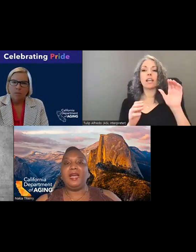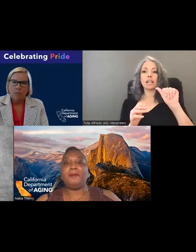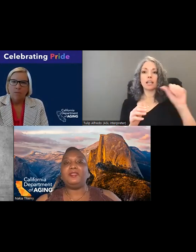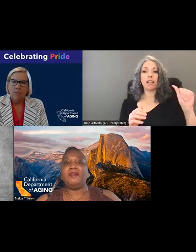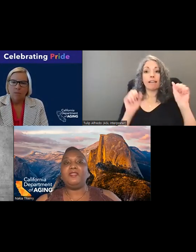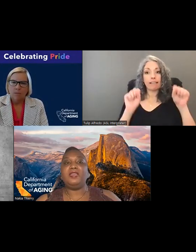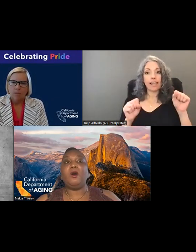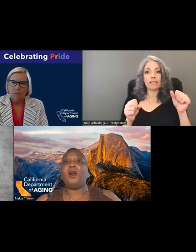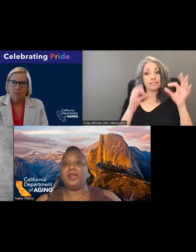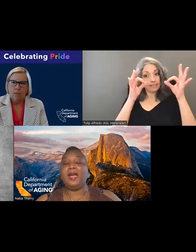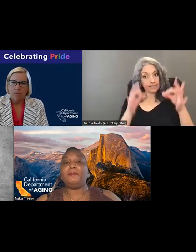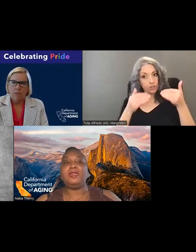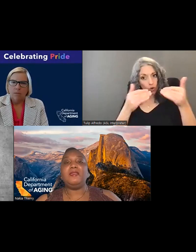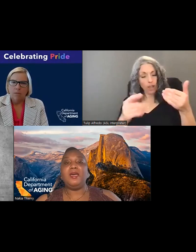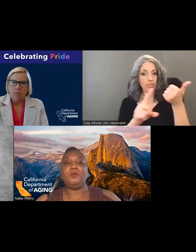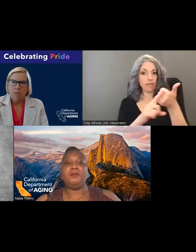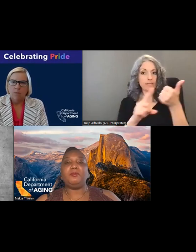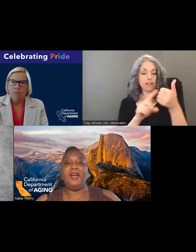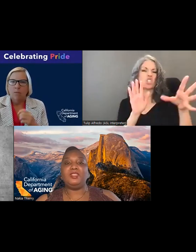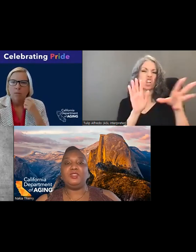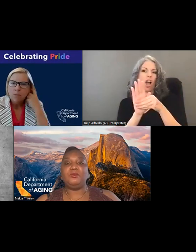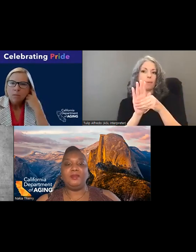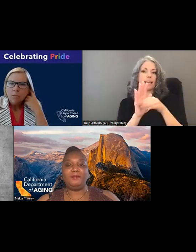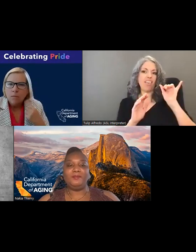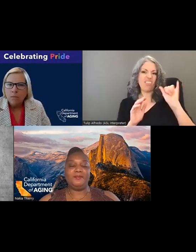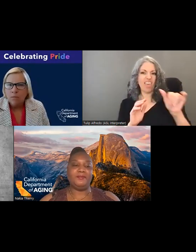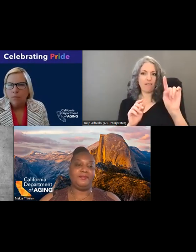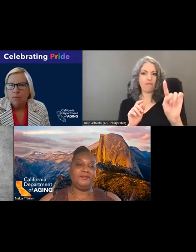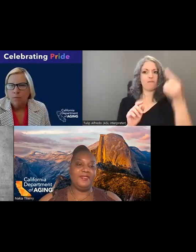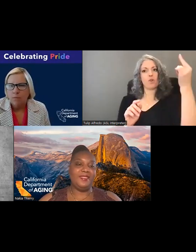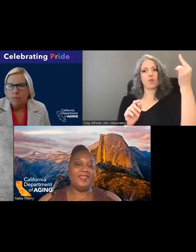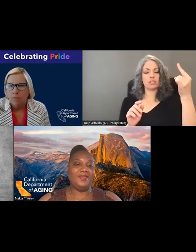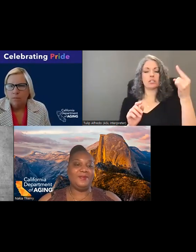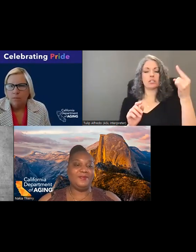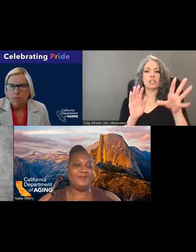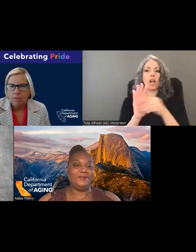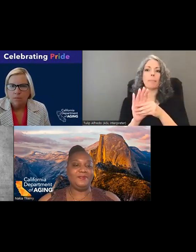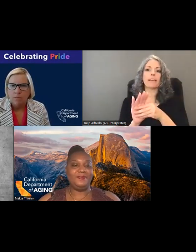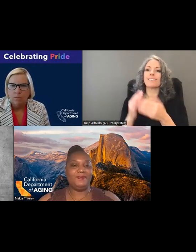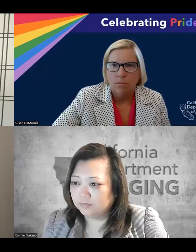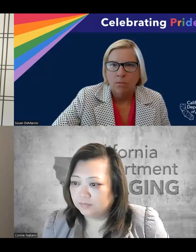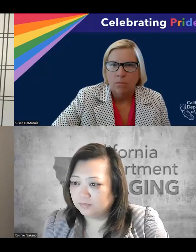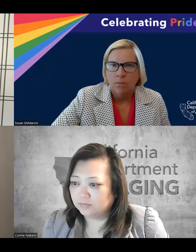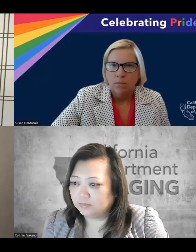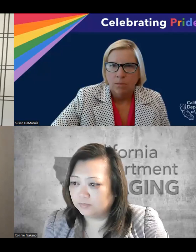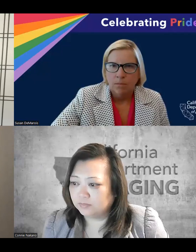to make copies of the hard copy that will be provided to them. Thank you. Thank you.